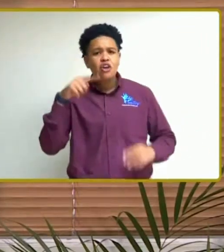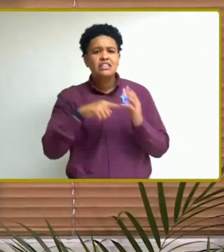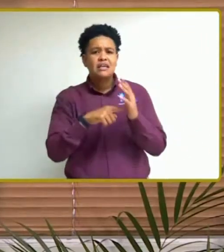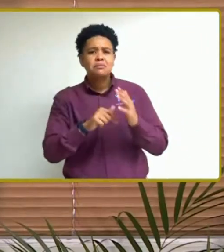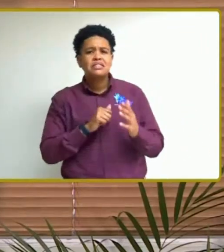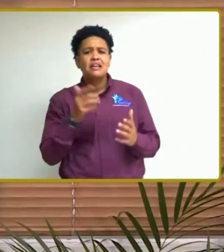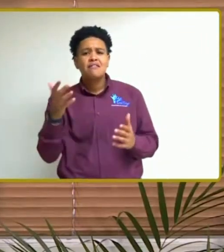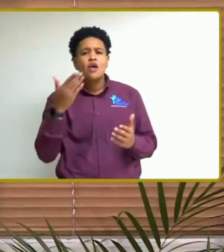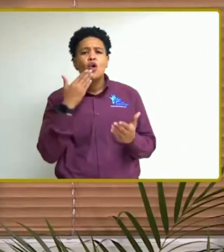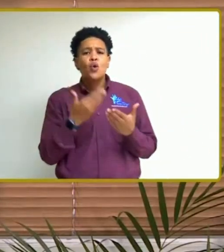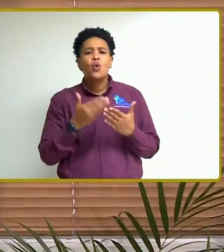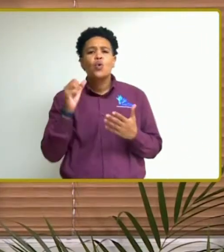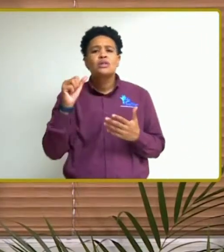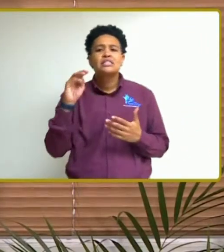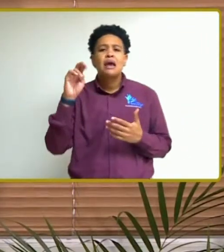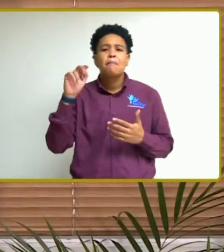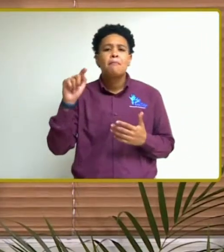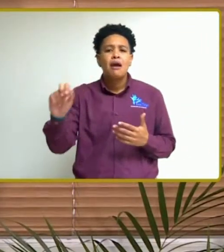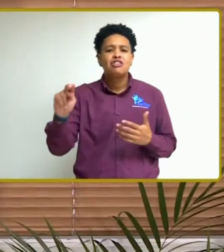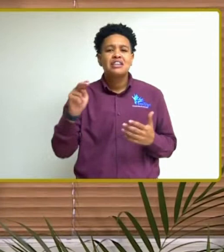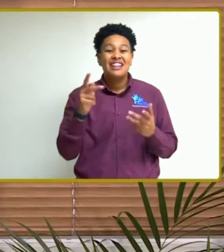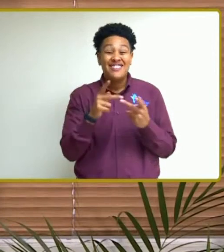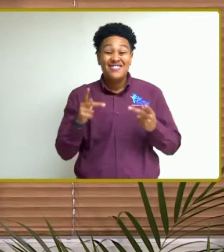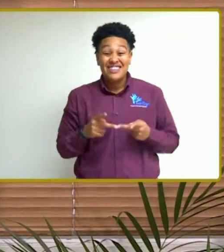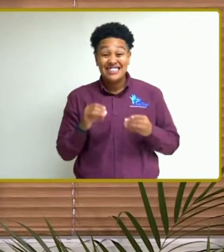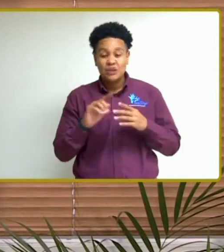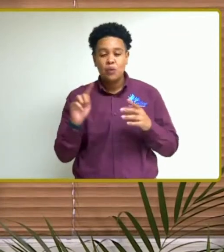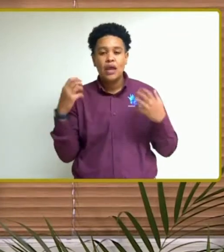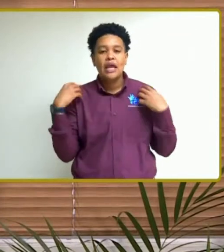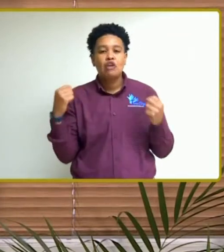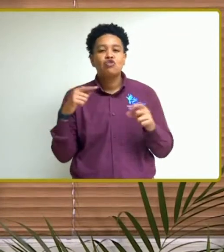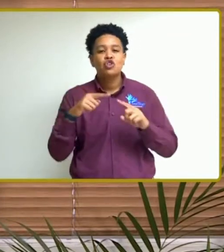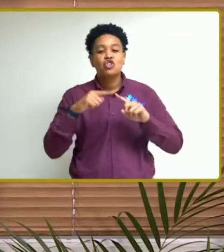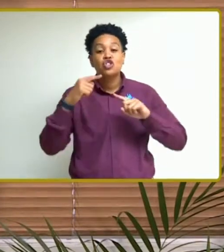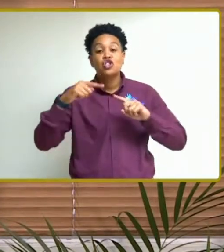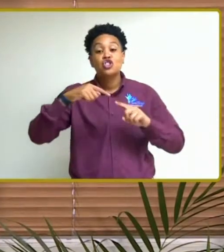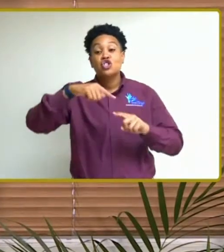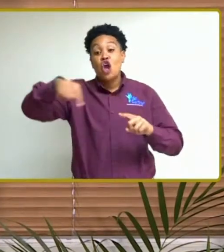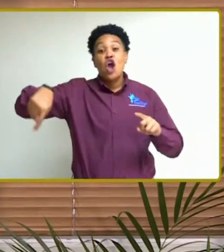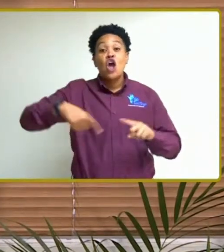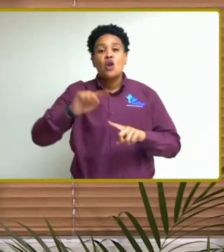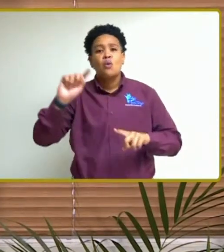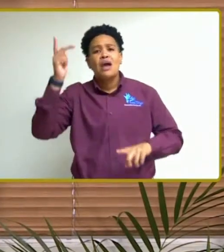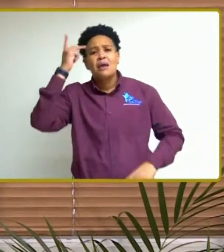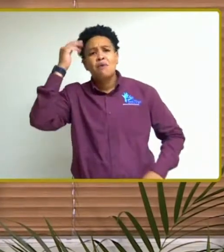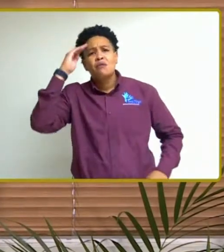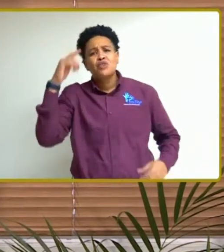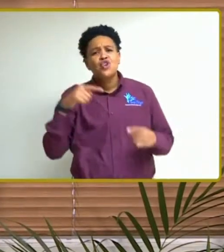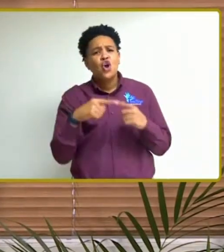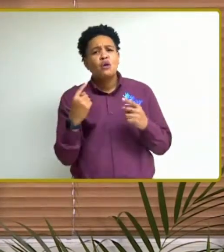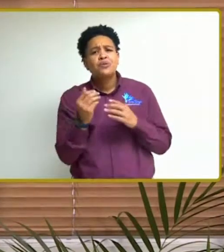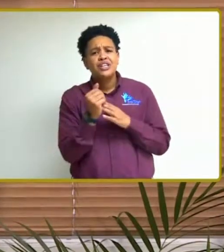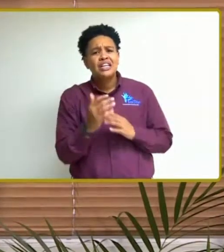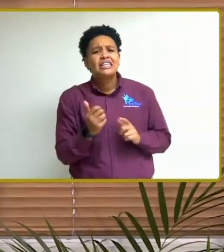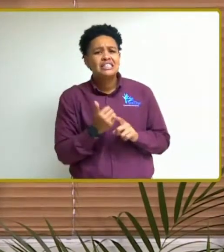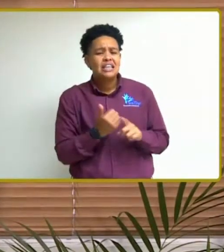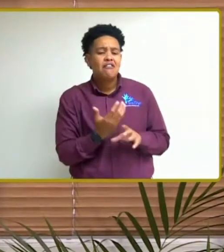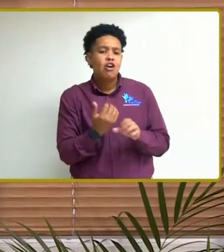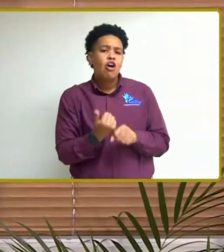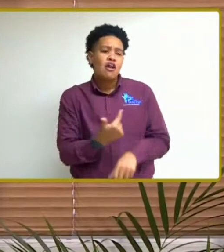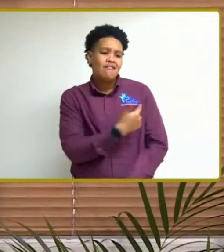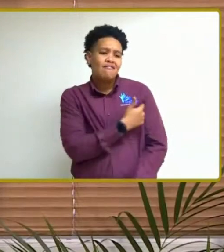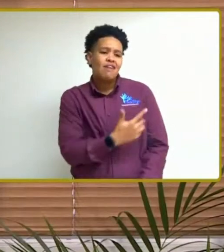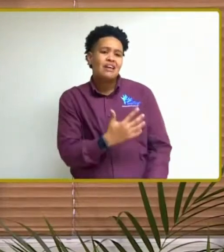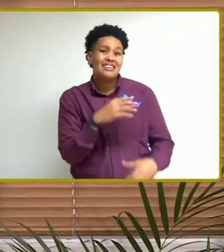at the Good Samaritan facility at Heroes Circle, where the Prime Minister and the opposition leader got vaccinated,